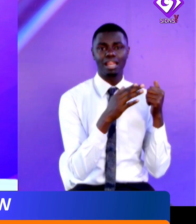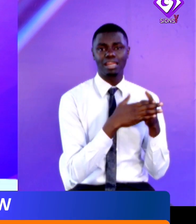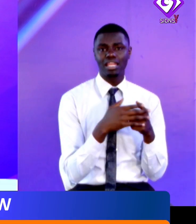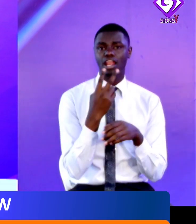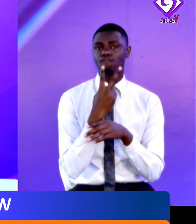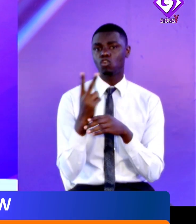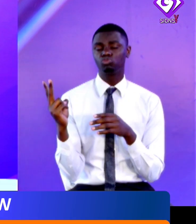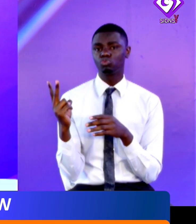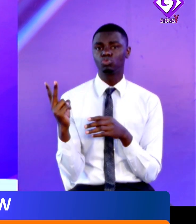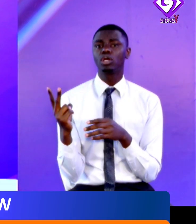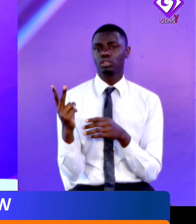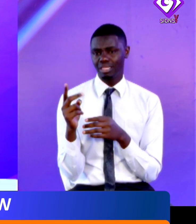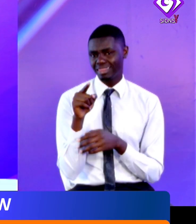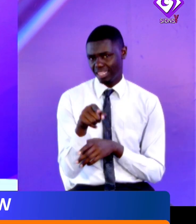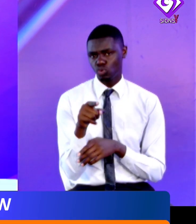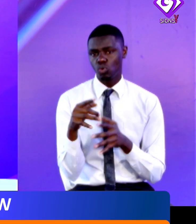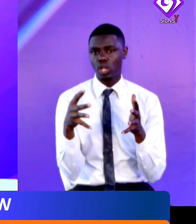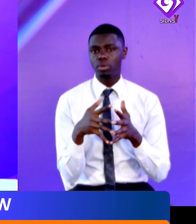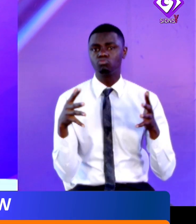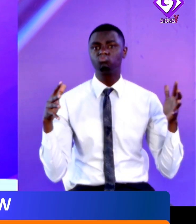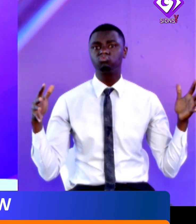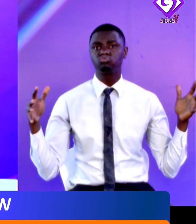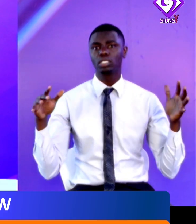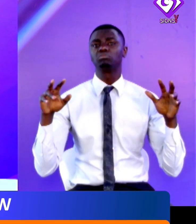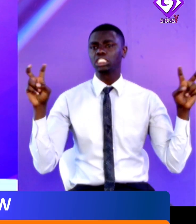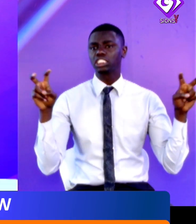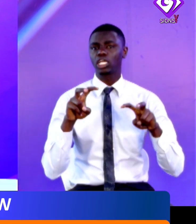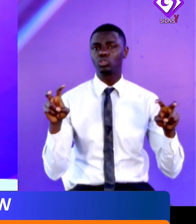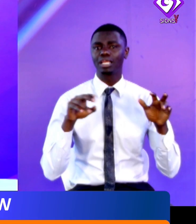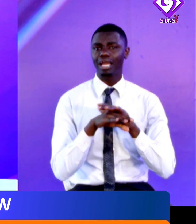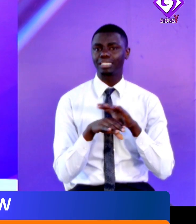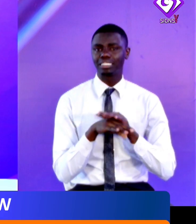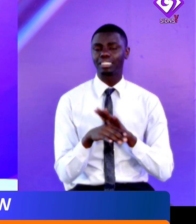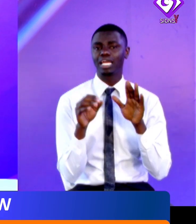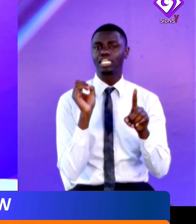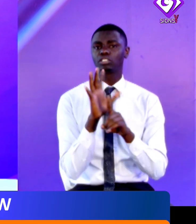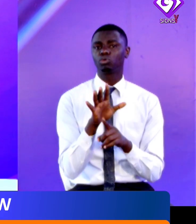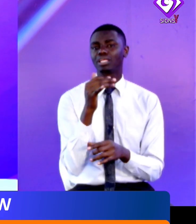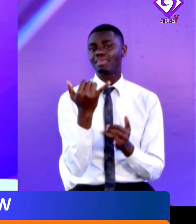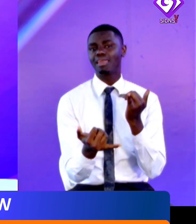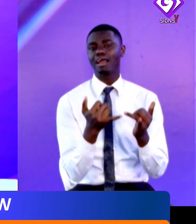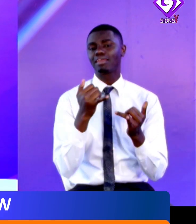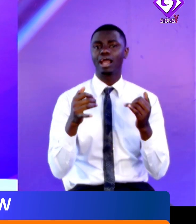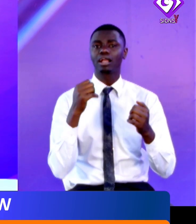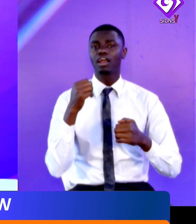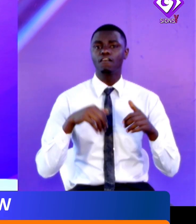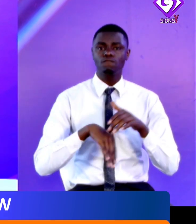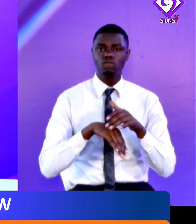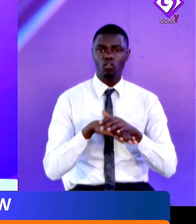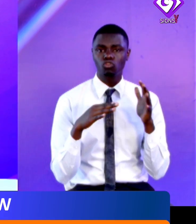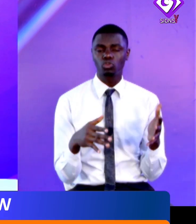are designed to broaden scouting access and expose young athletes to global